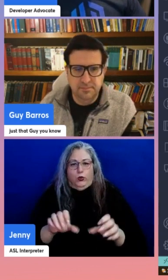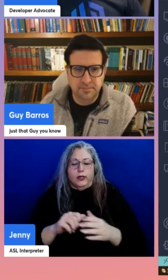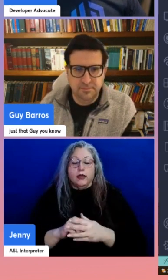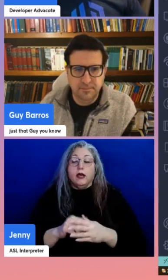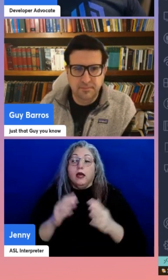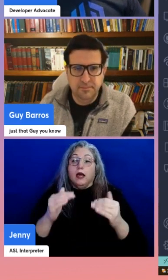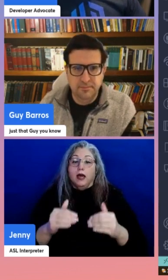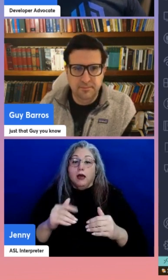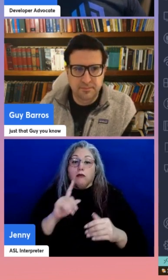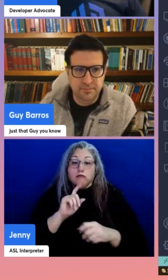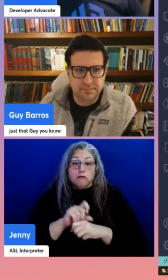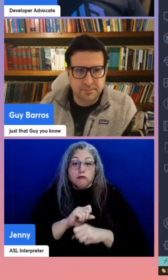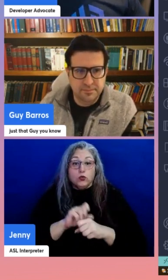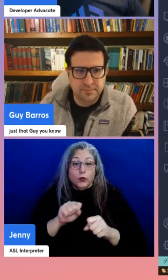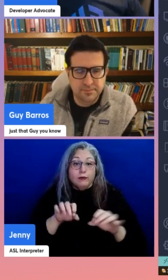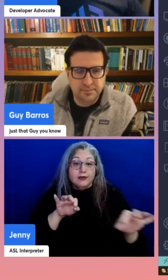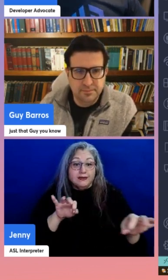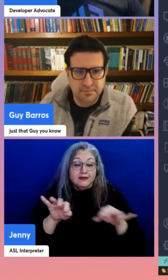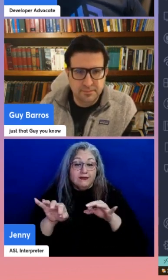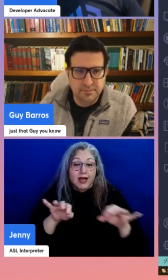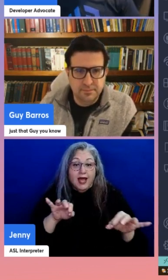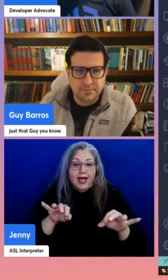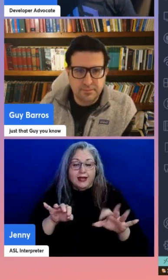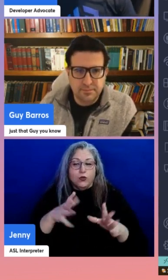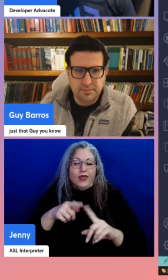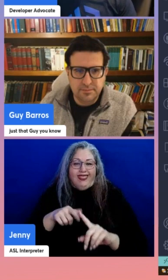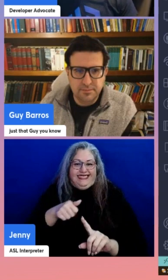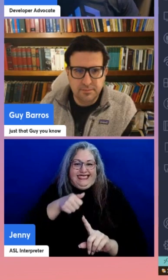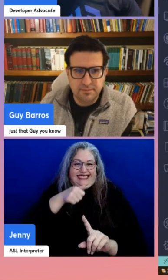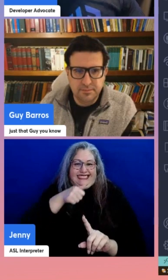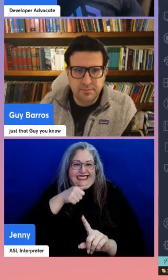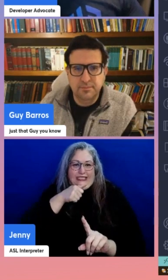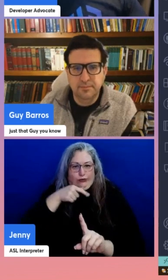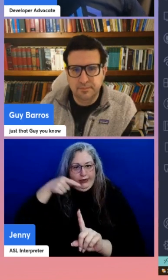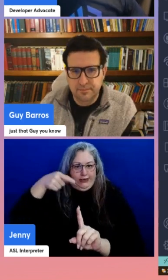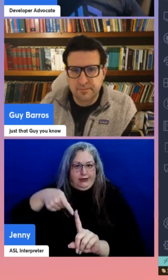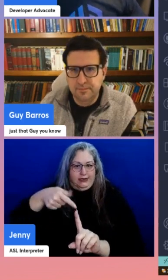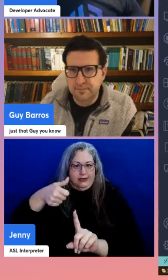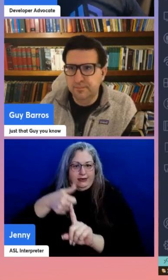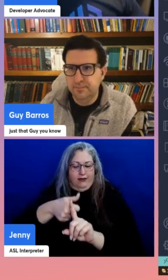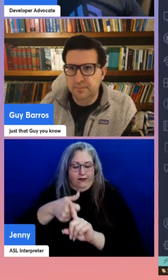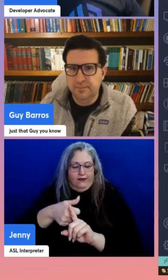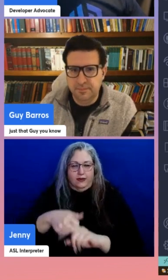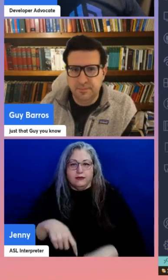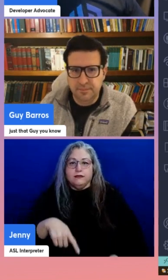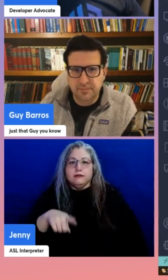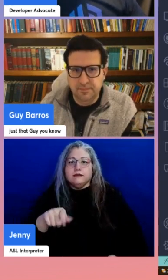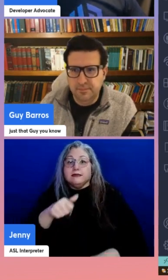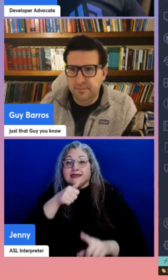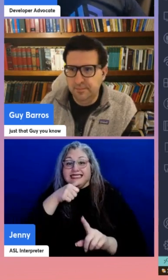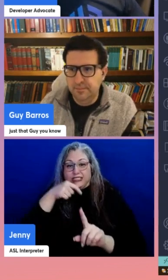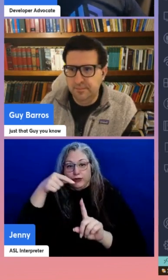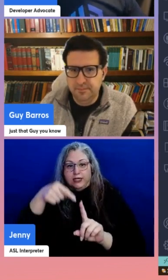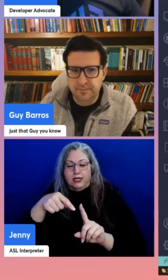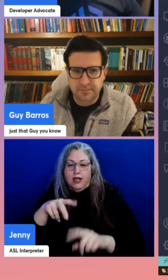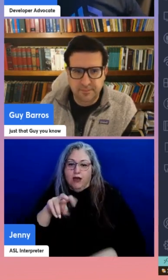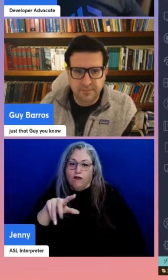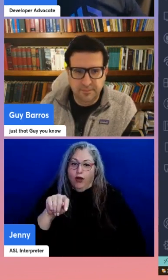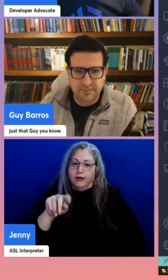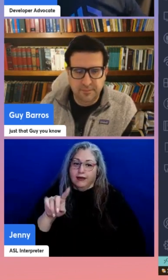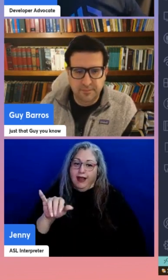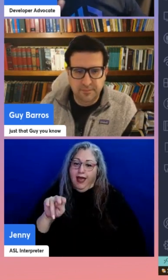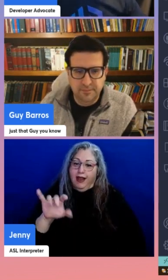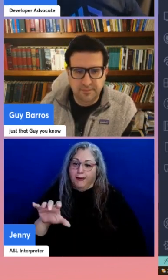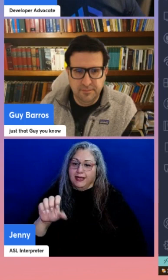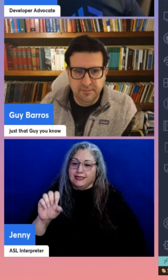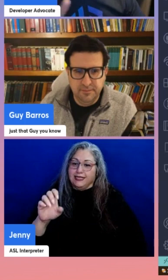we can actually define the secret itself. Now, this is the secret itself here. Vault dynamic secret. Again, let me show